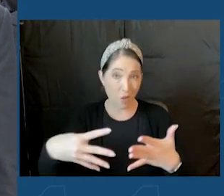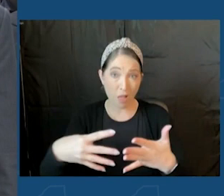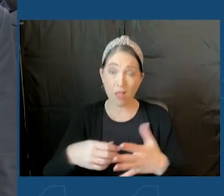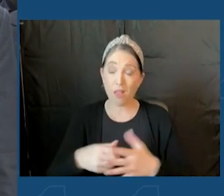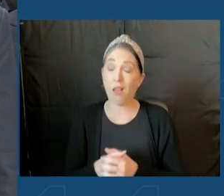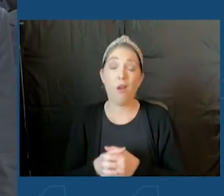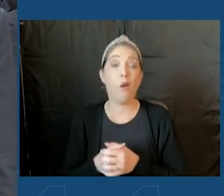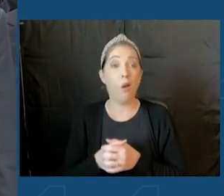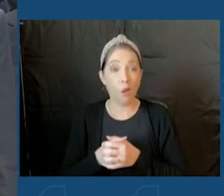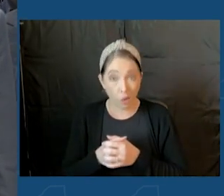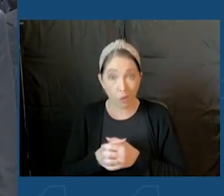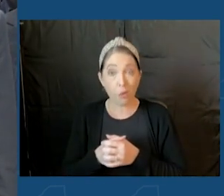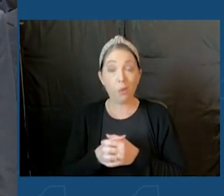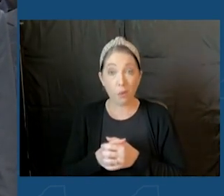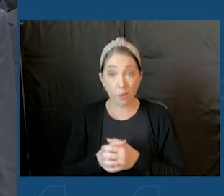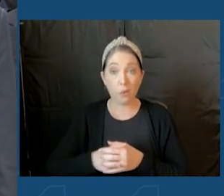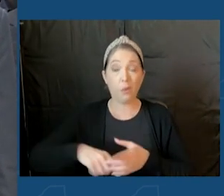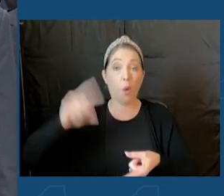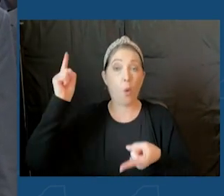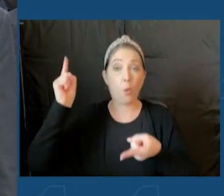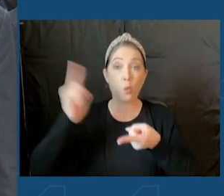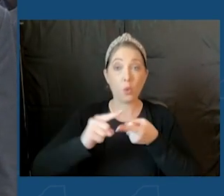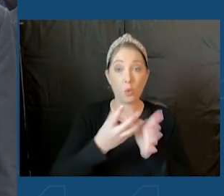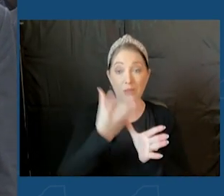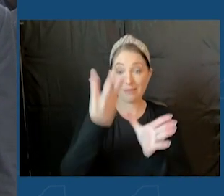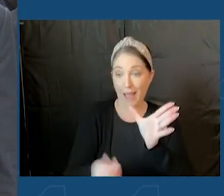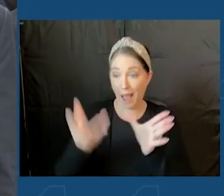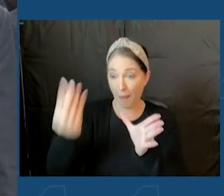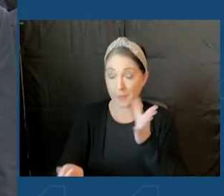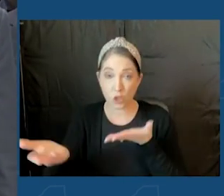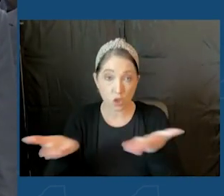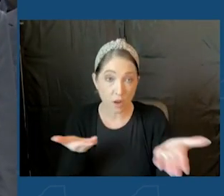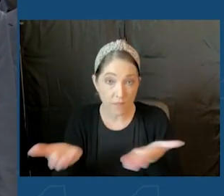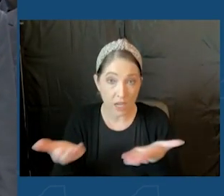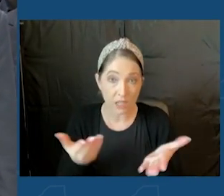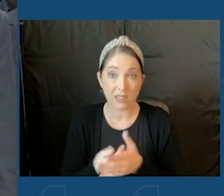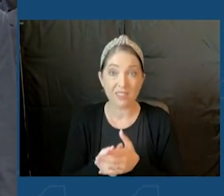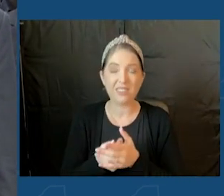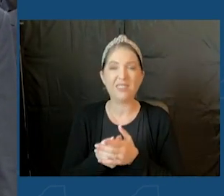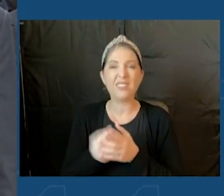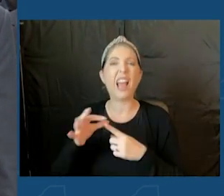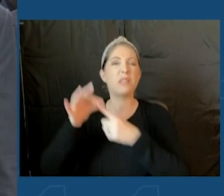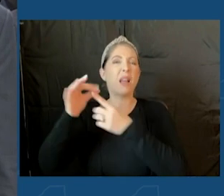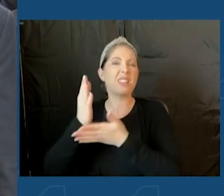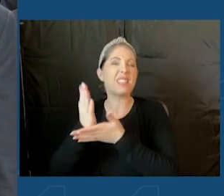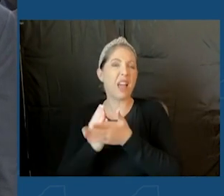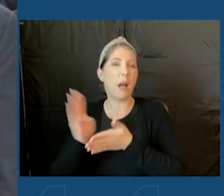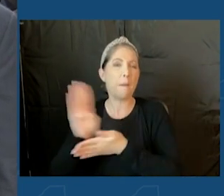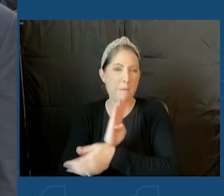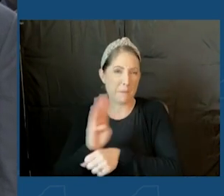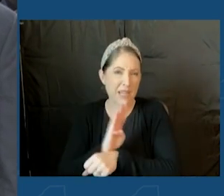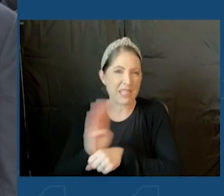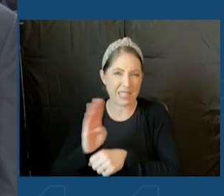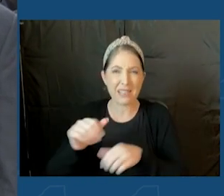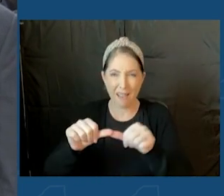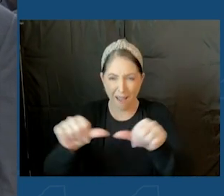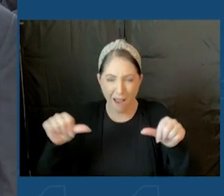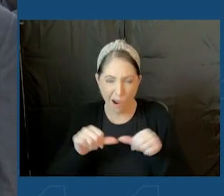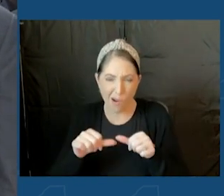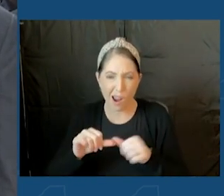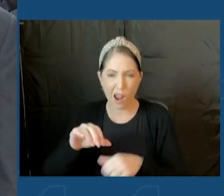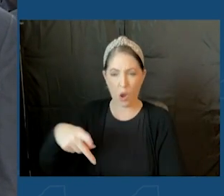reduce the large gaps in service, especially some of the busy areas like Ronkonkoma and Port Jefferson. So